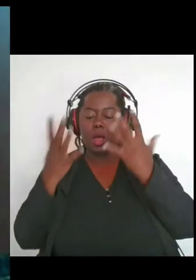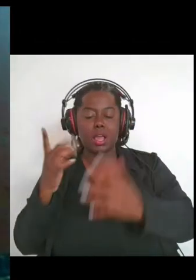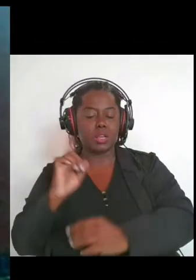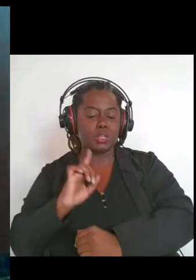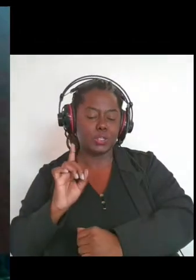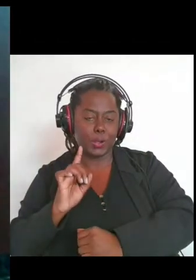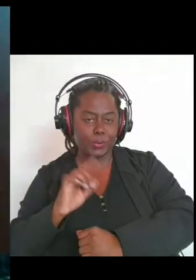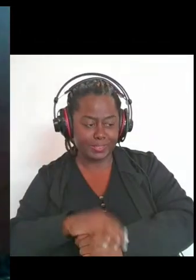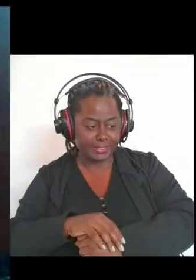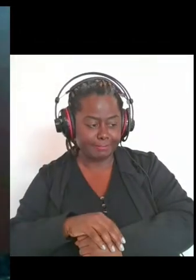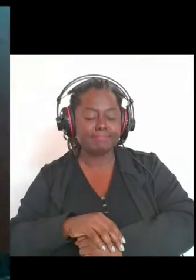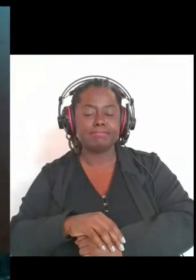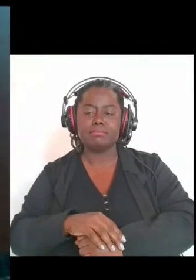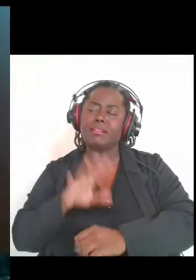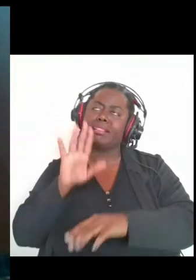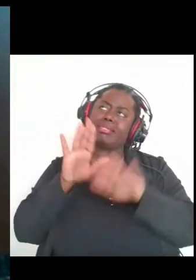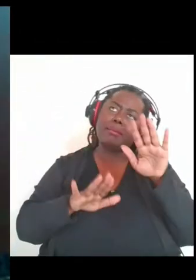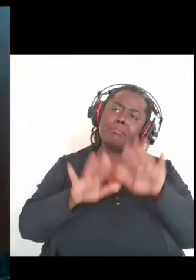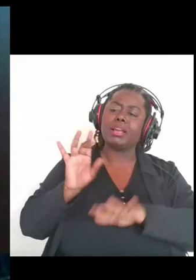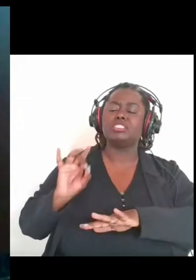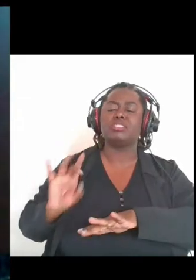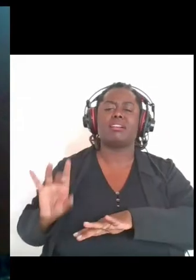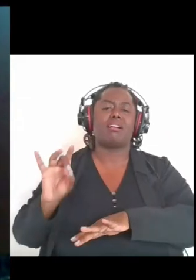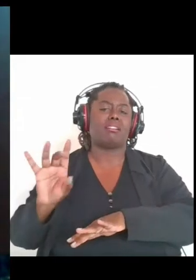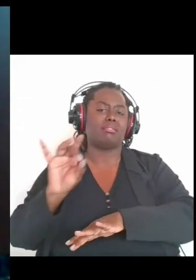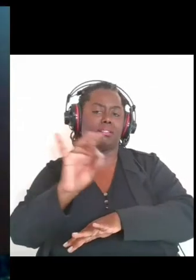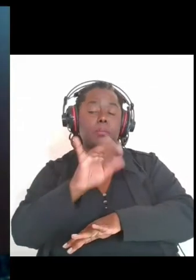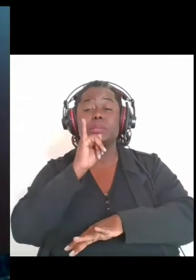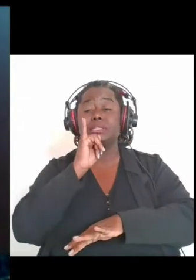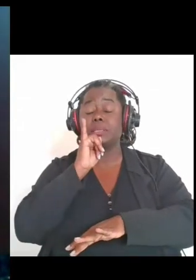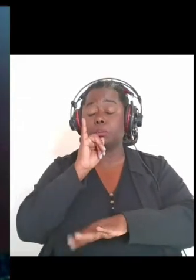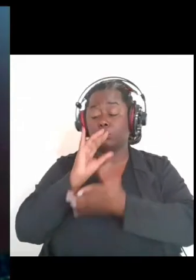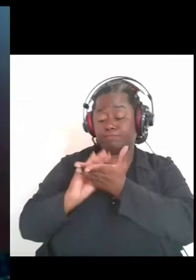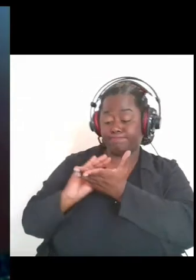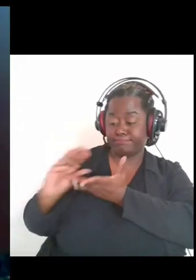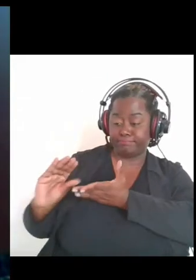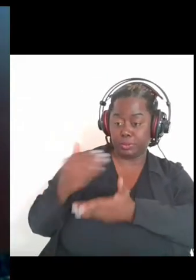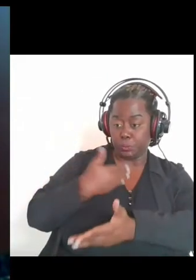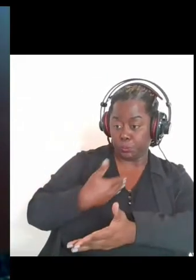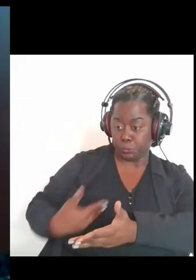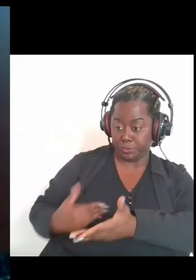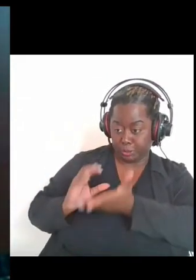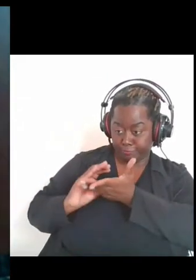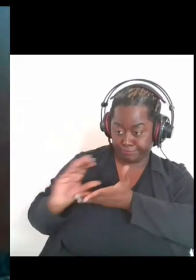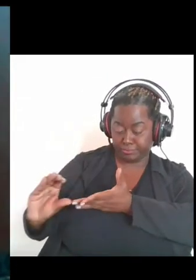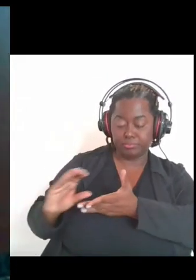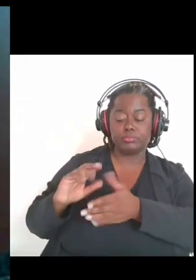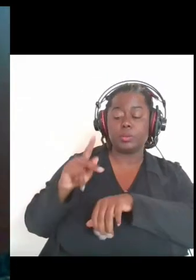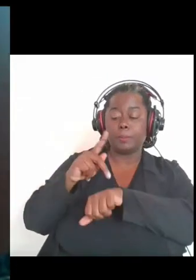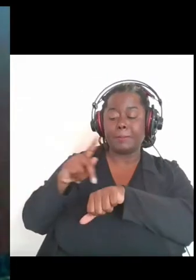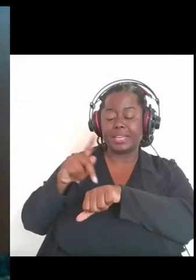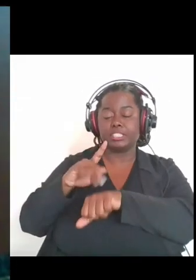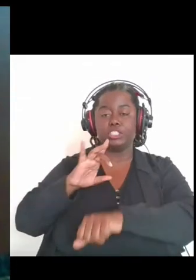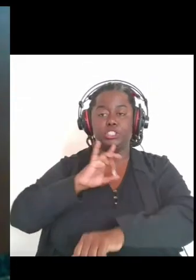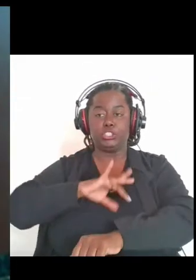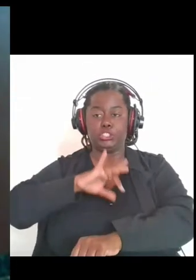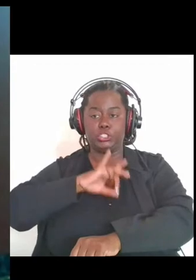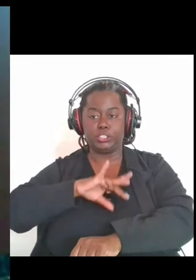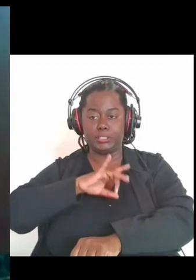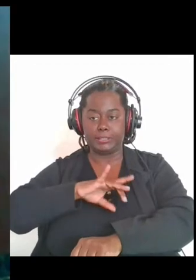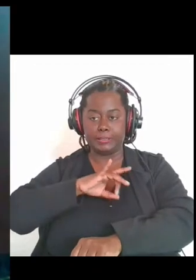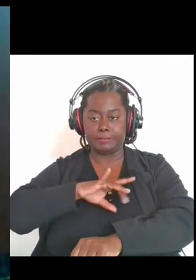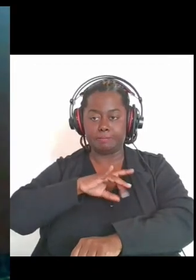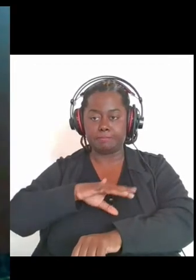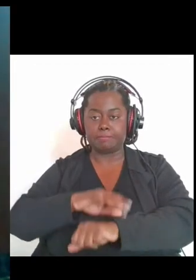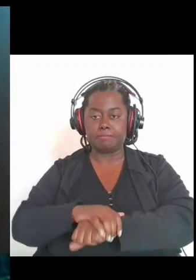so in every case you need to make a decision in the case of public funds in Chile for